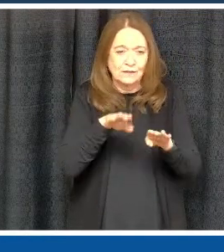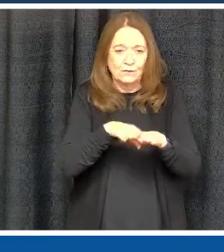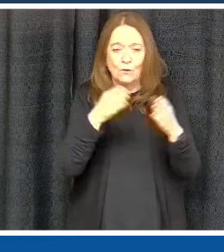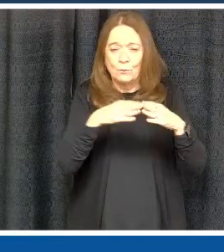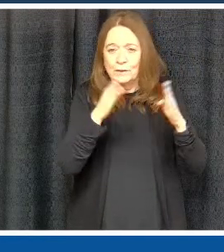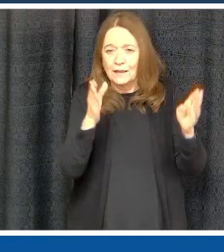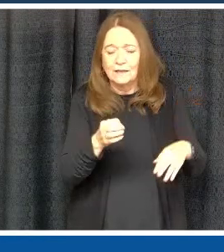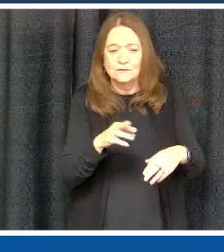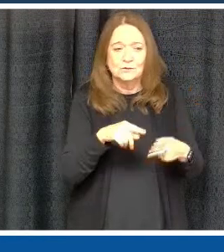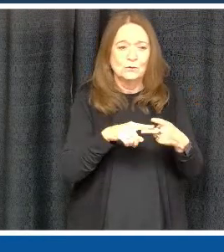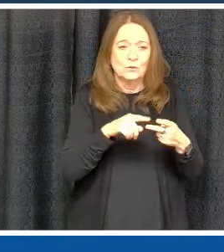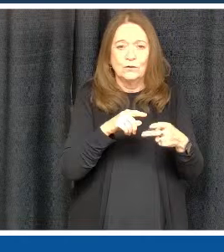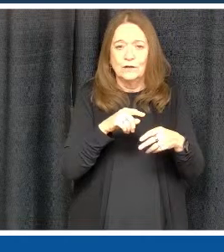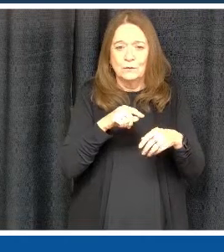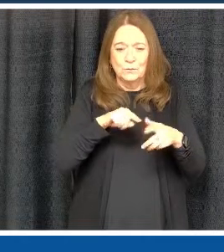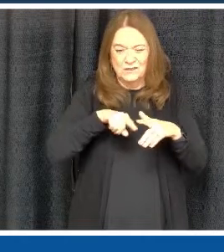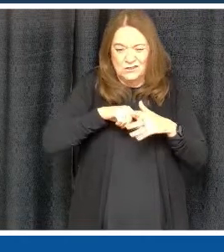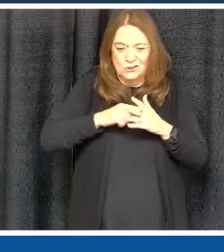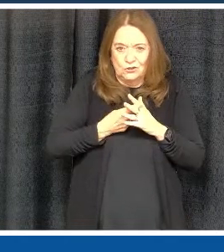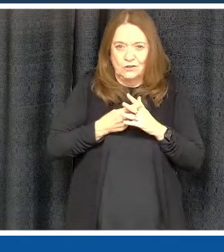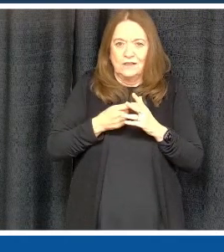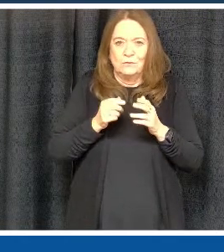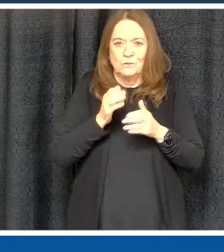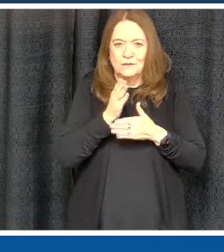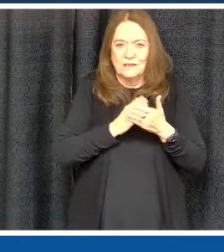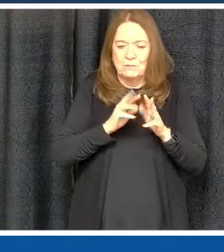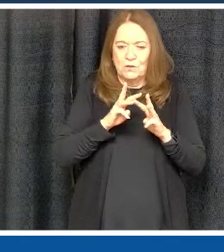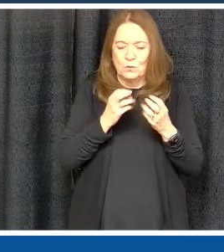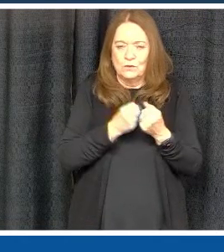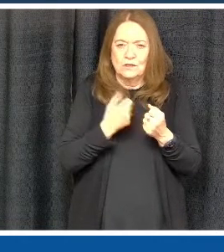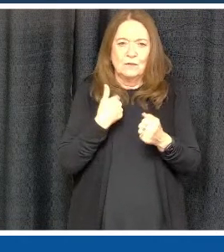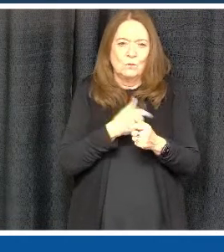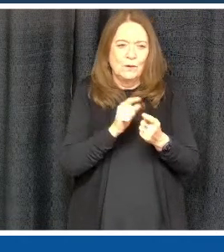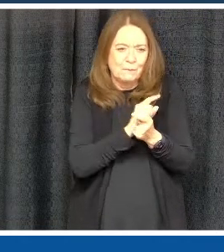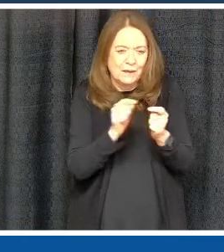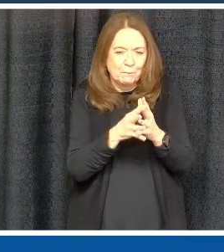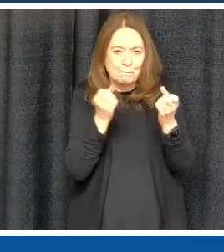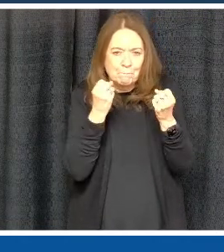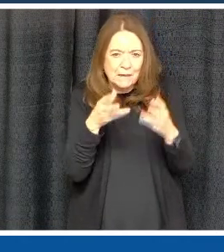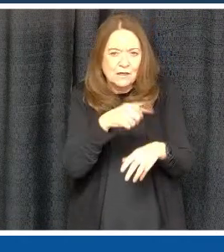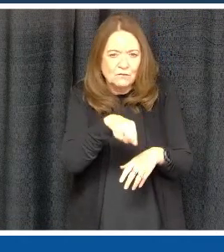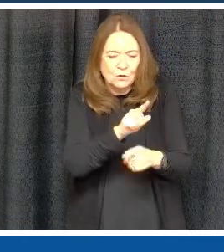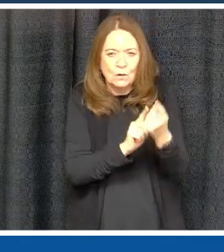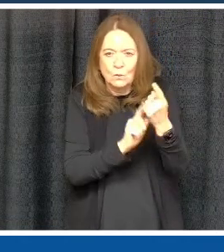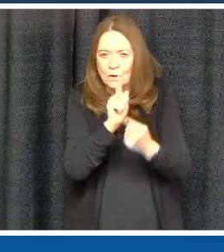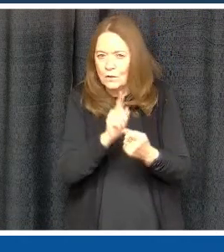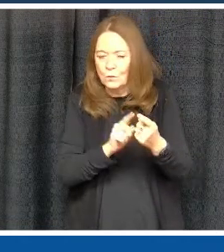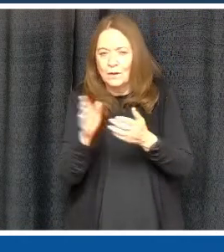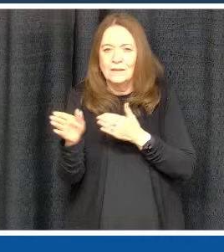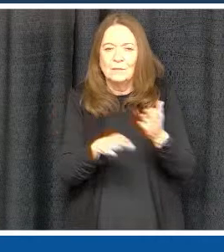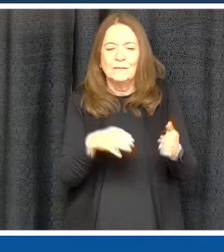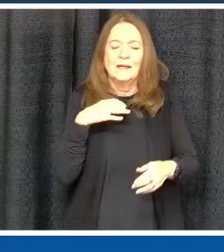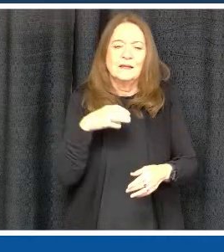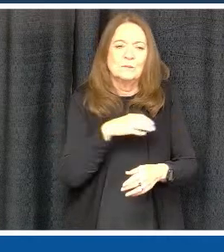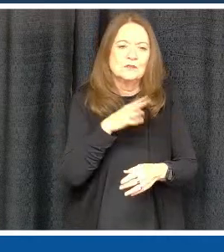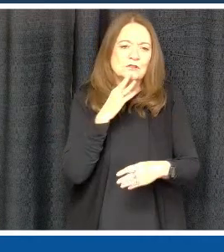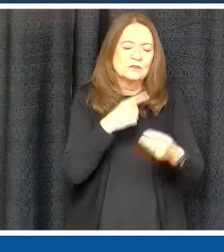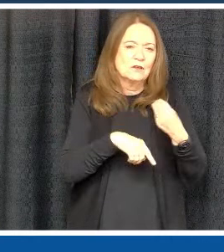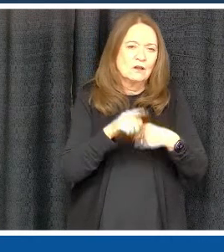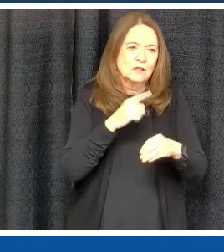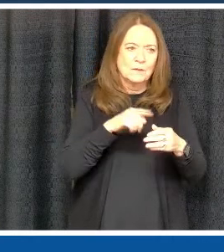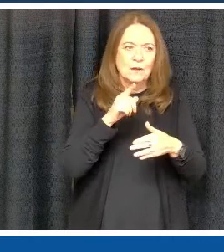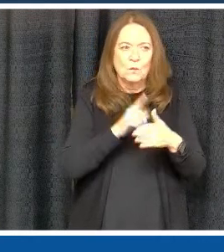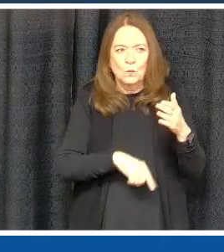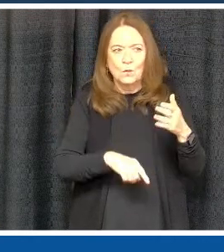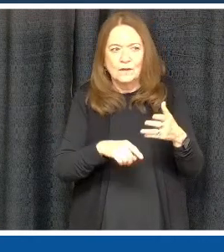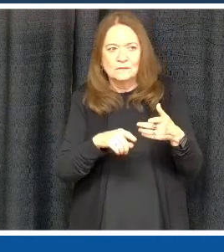or early on at some of the workshops. We've met a lot of you all one-on-one at the Planning Commission to talk about what this means